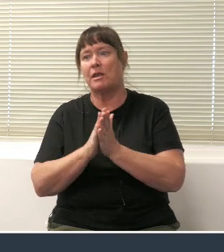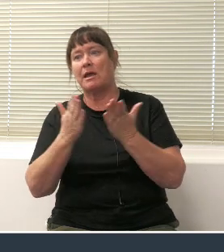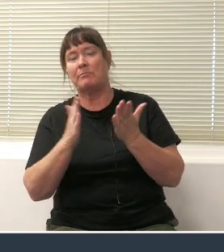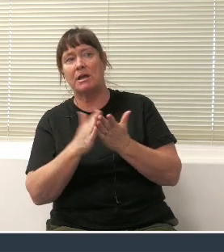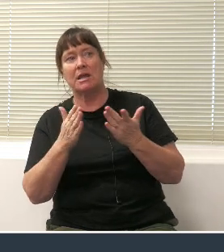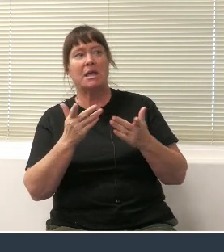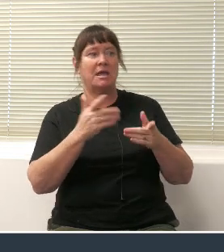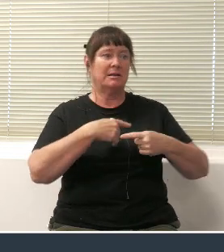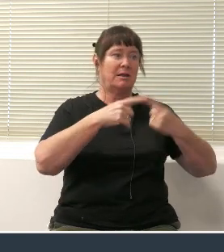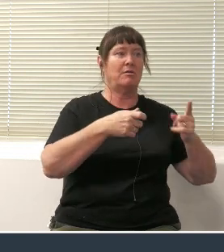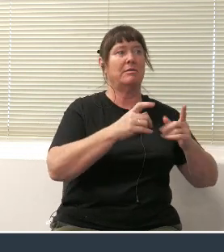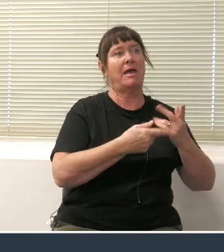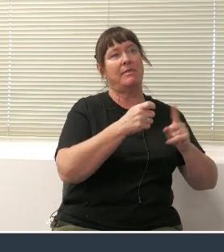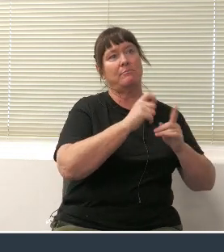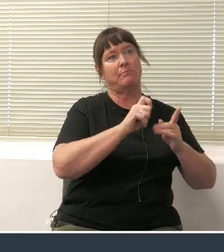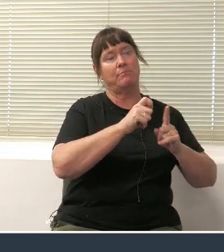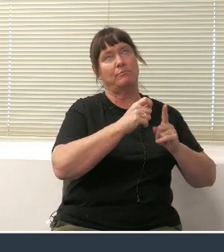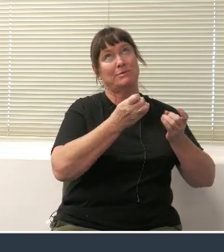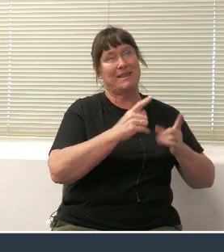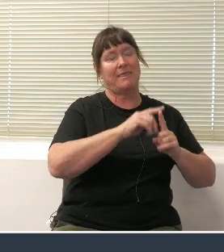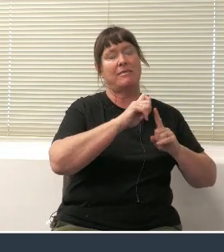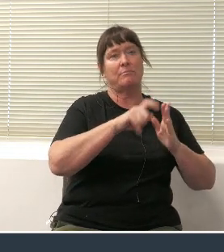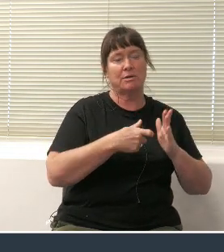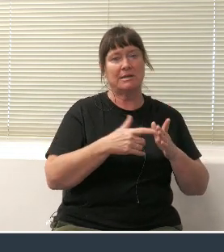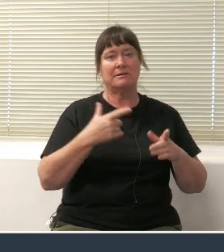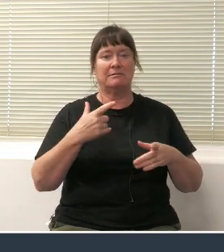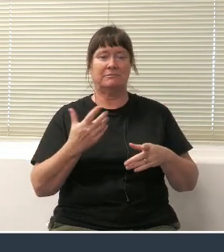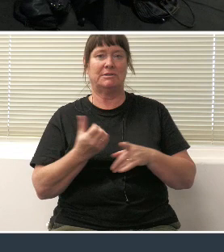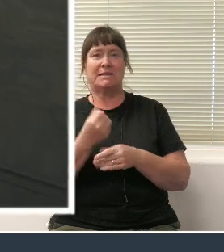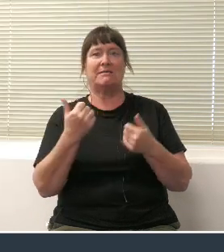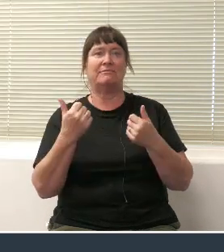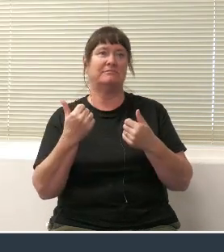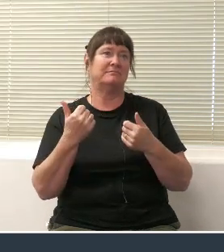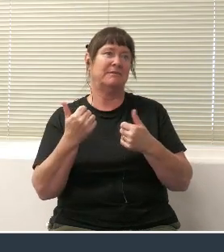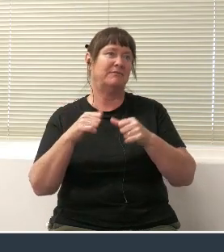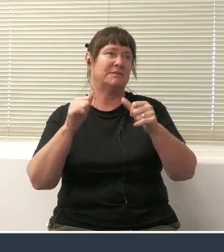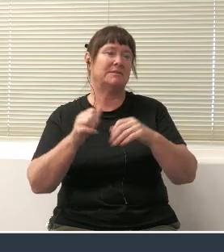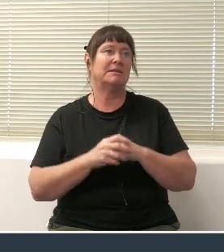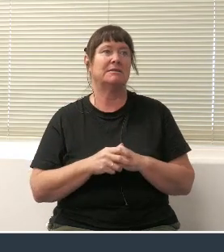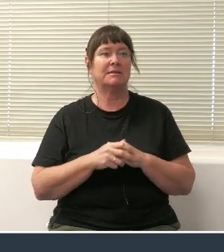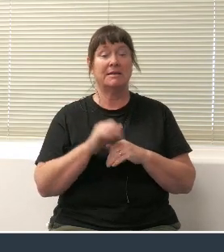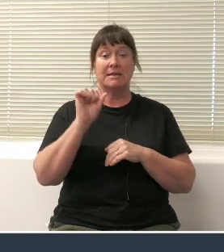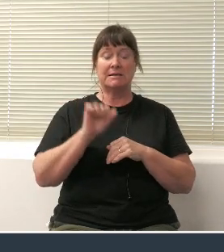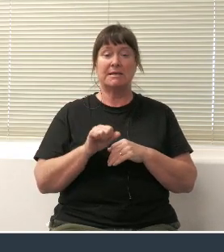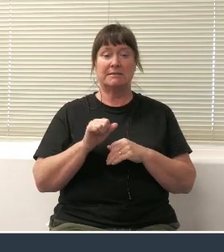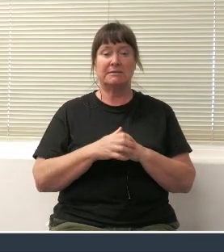efficiencies between these two projects. Thank you, Mayor Wise. Just speaking in support of the officer's recommendation, I